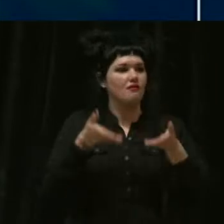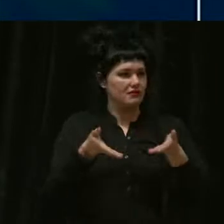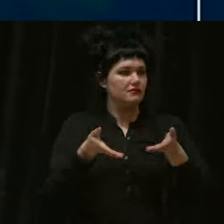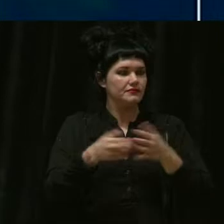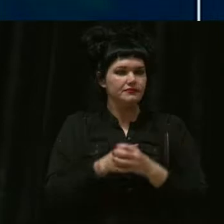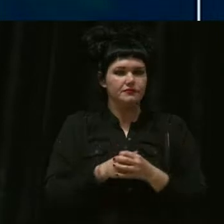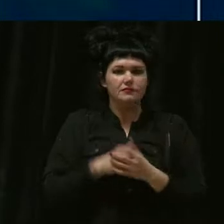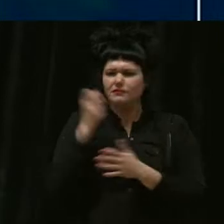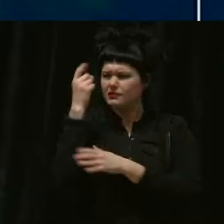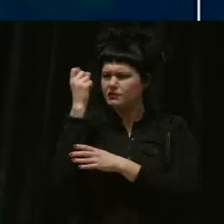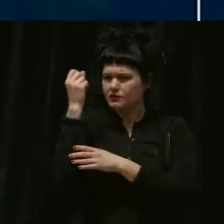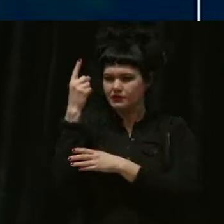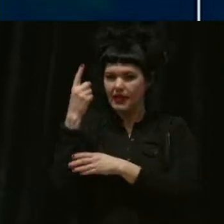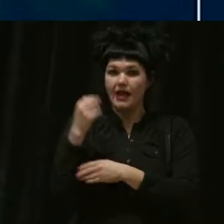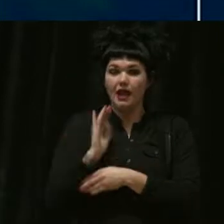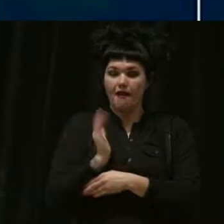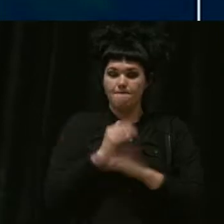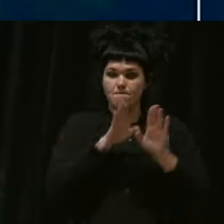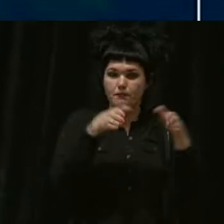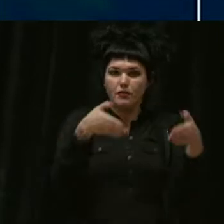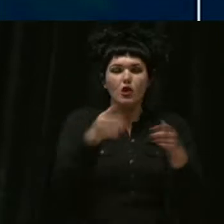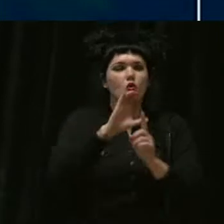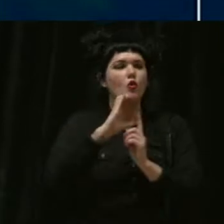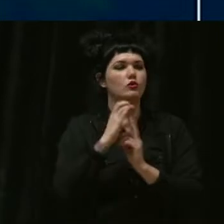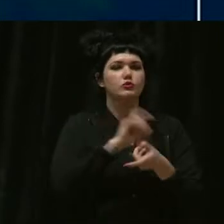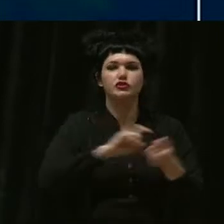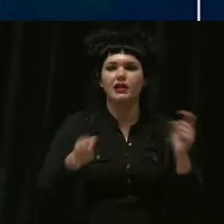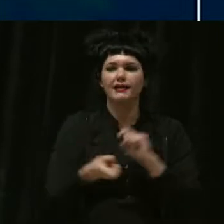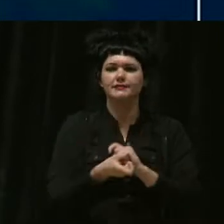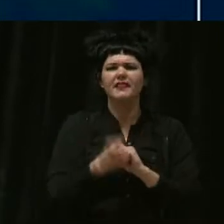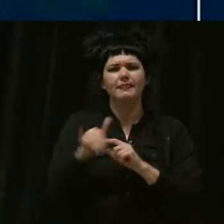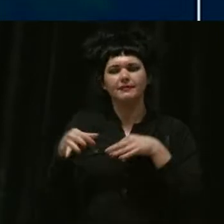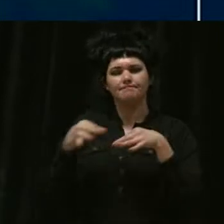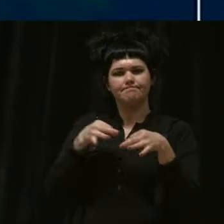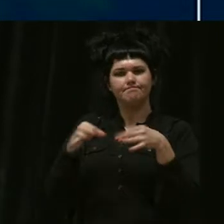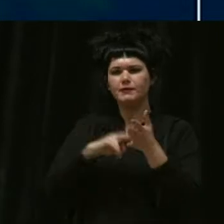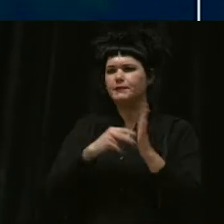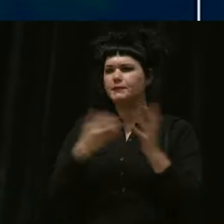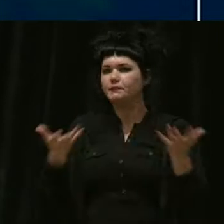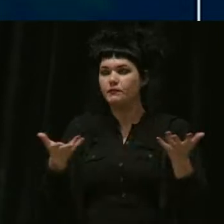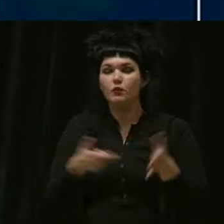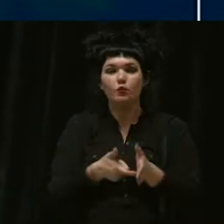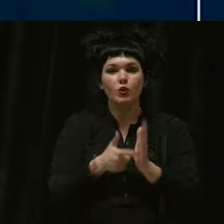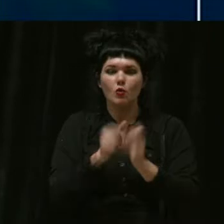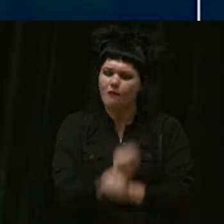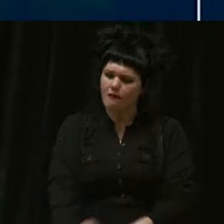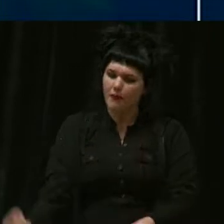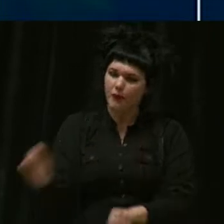about cultural change. By definition, that requires hard work.